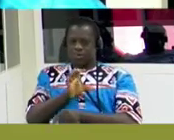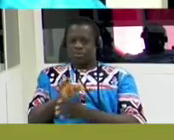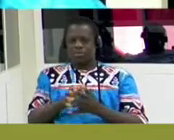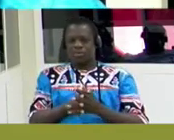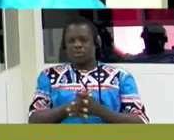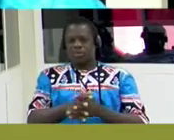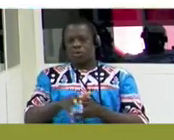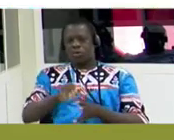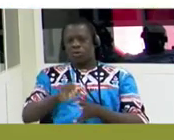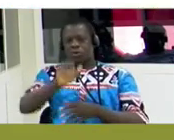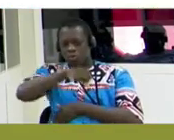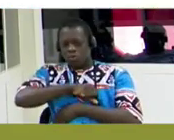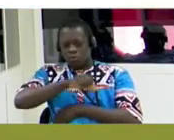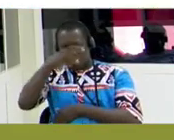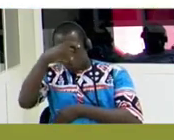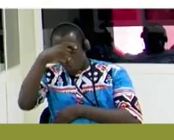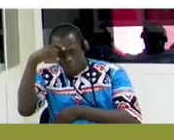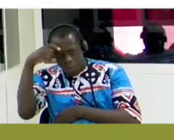anteroom? In the anteroom,